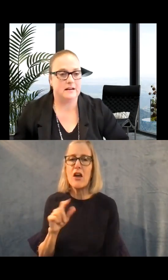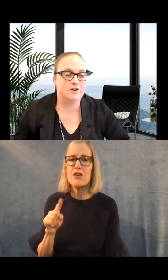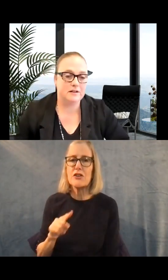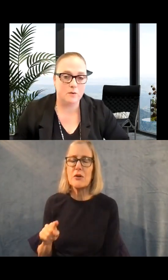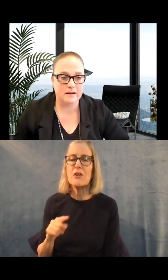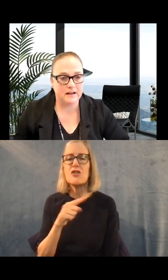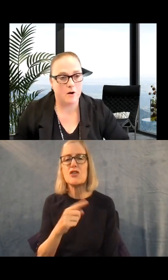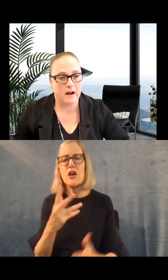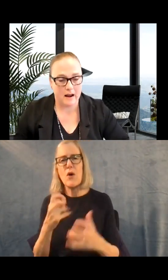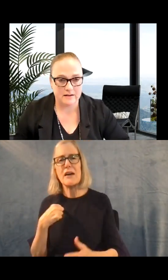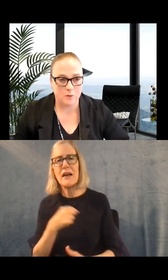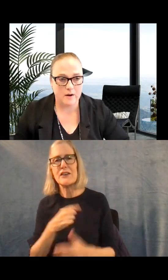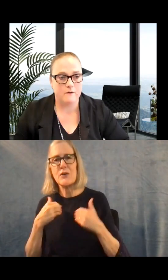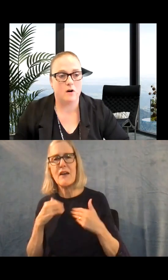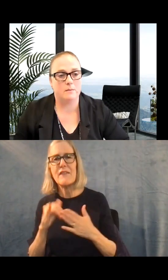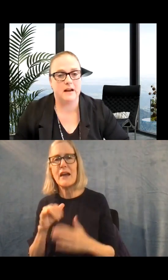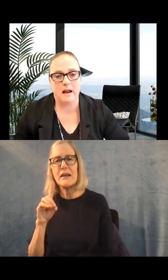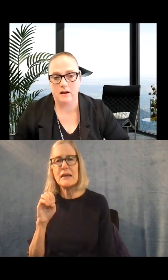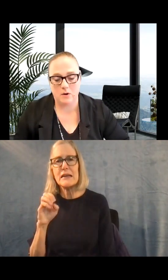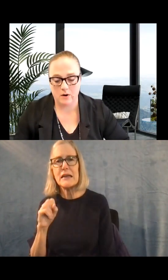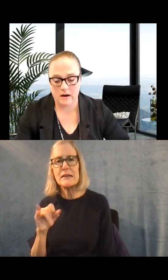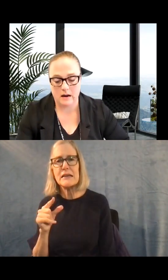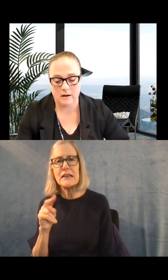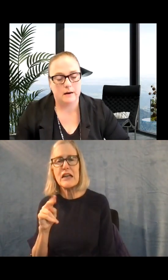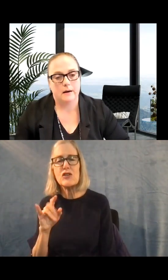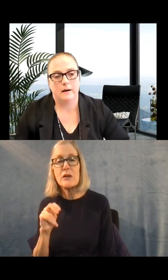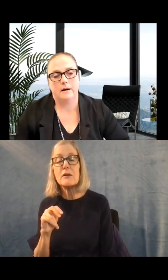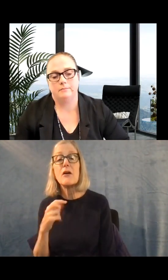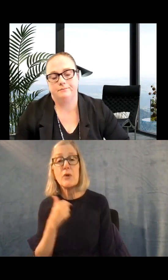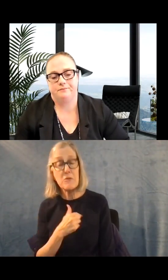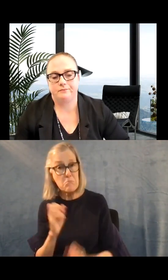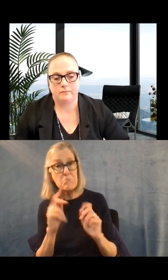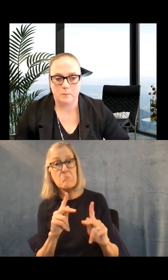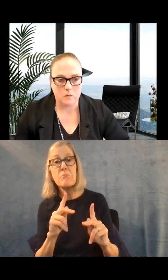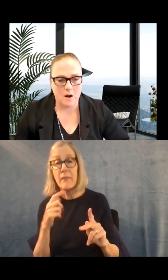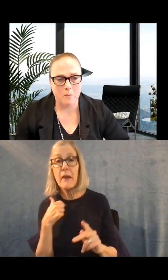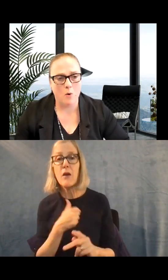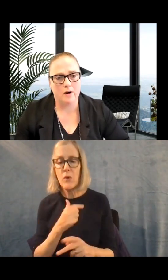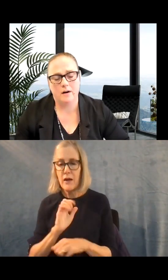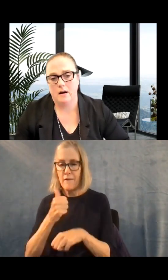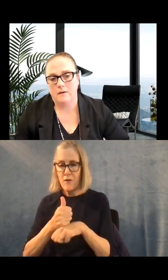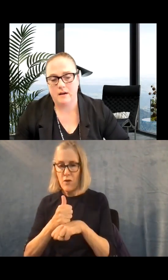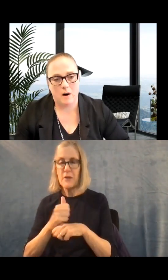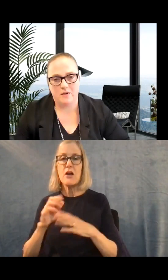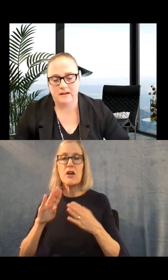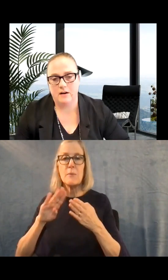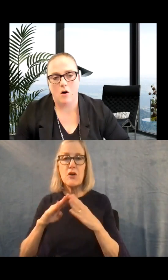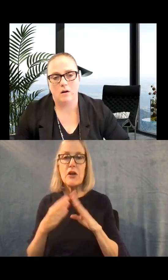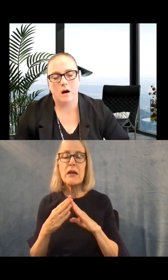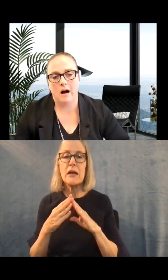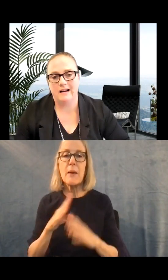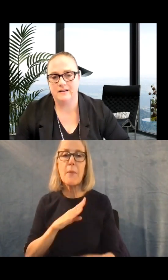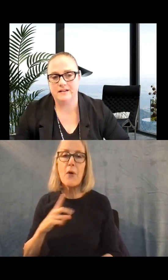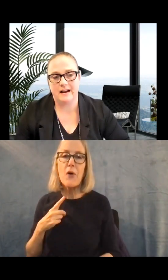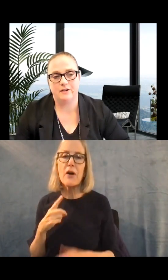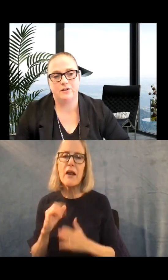that designation. So we said, okay. So we formed a community, a board that represented